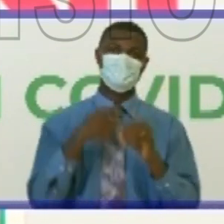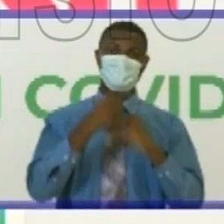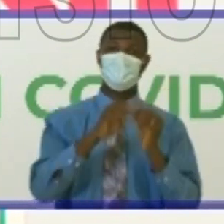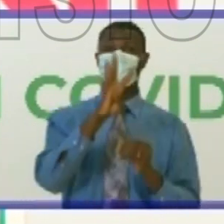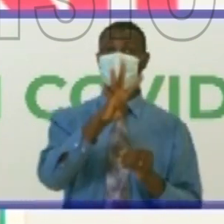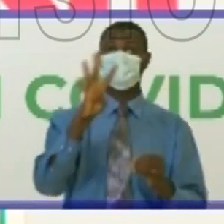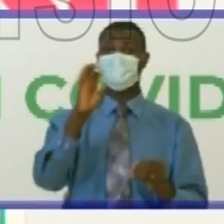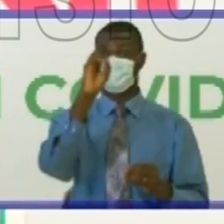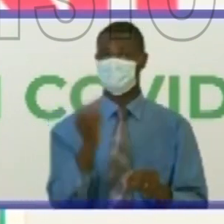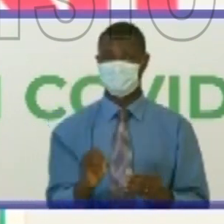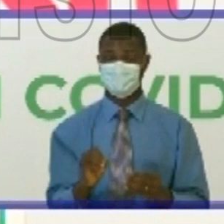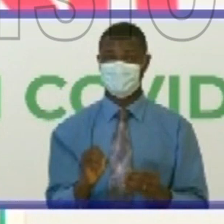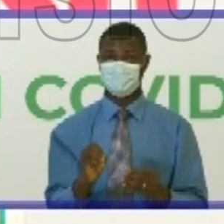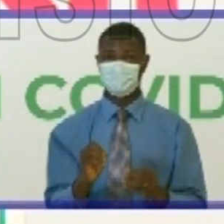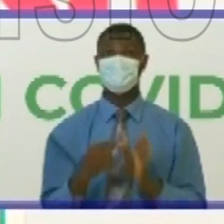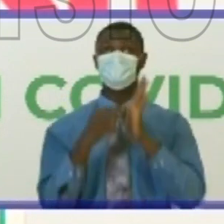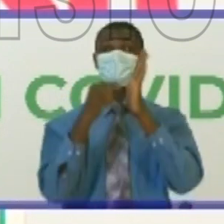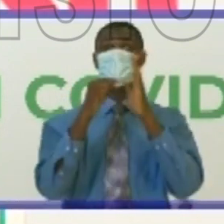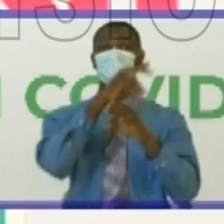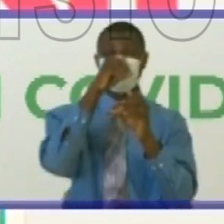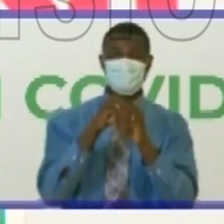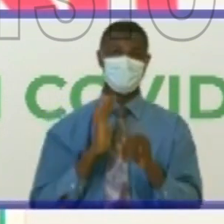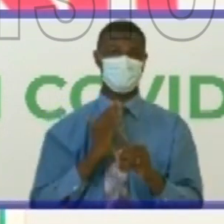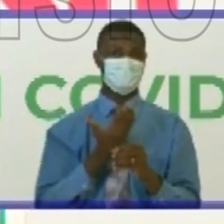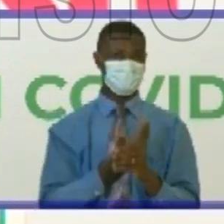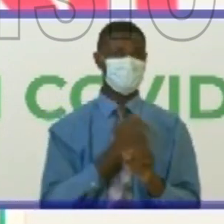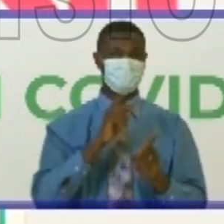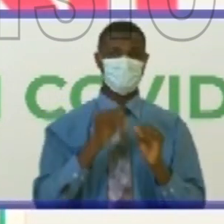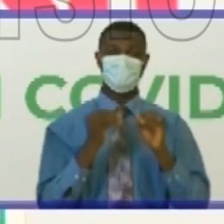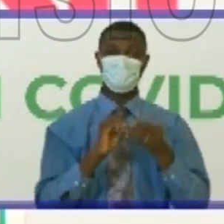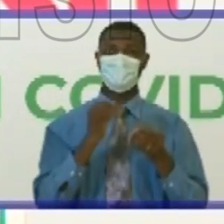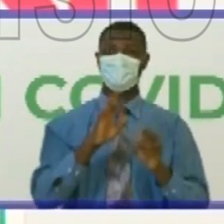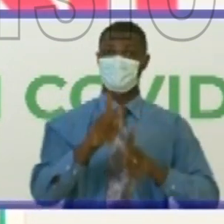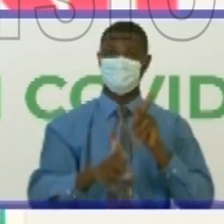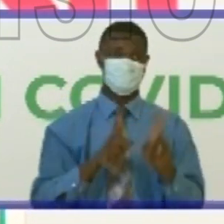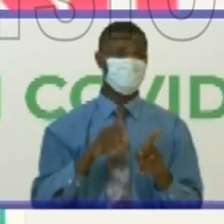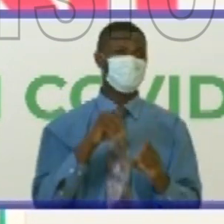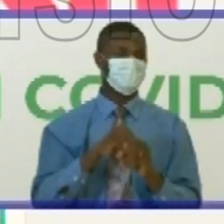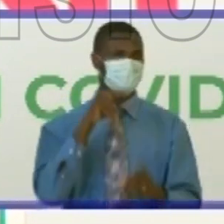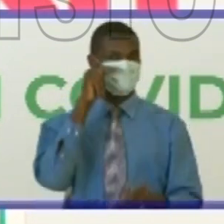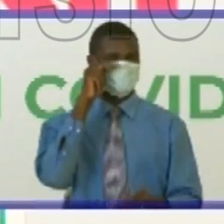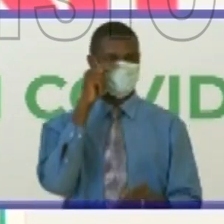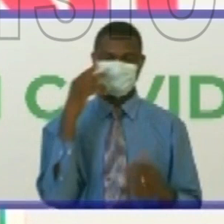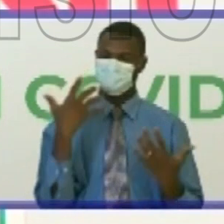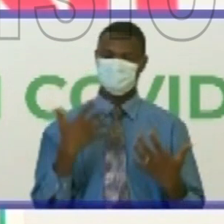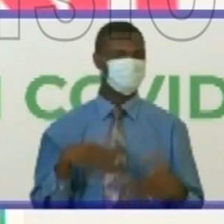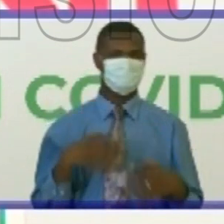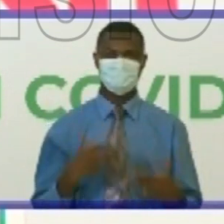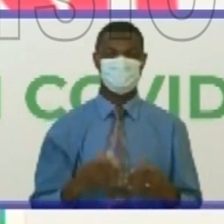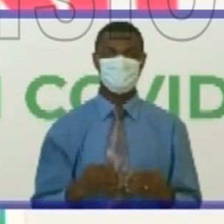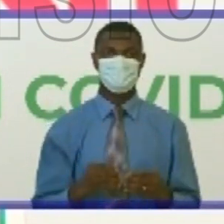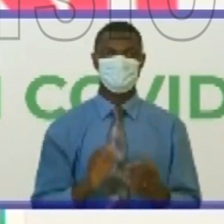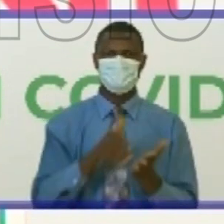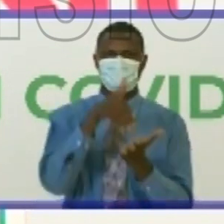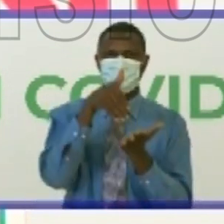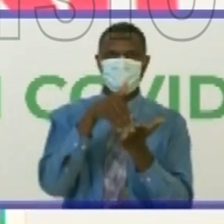the population based on the 2010 figures are below the age of 15. The median age in our country is